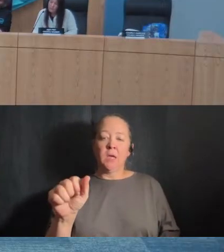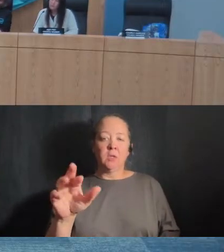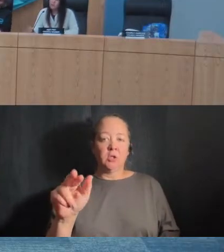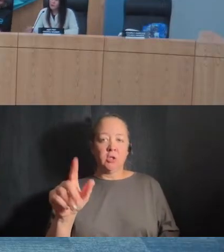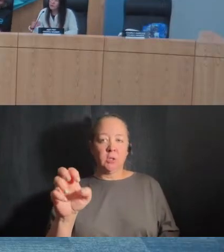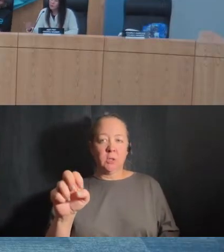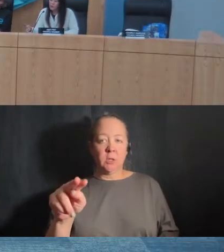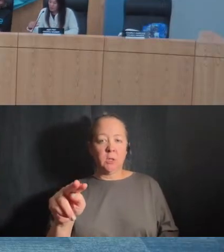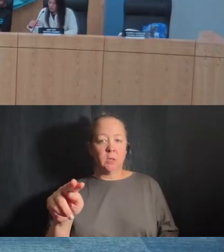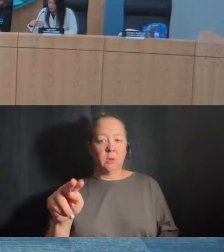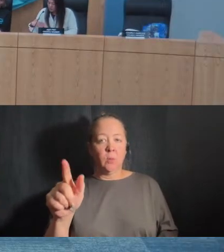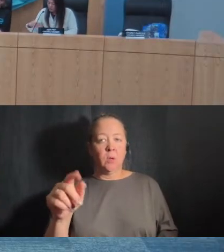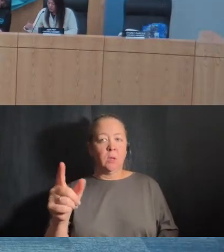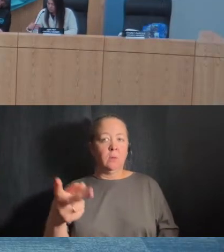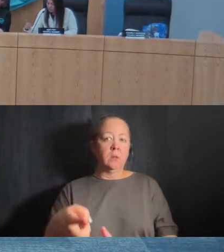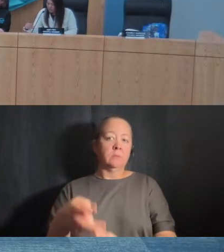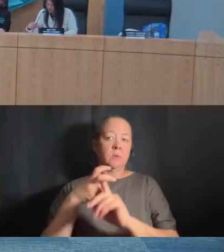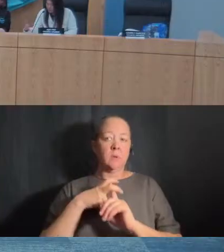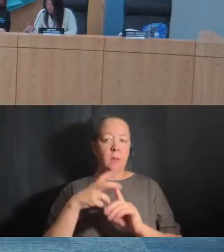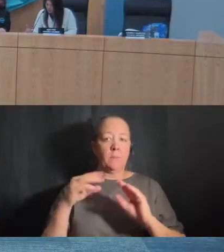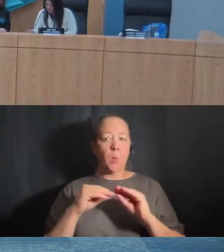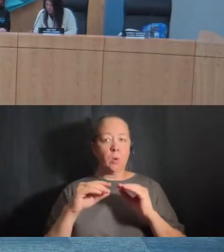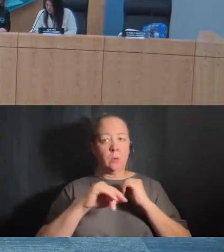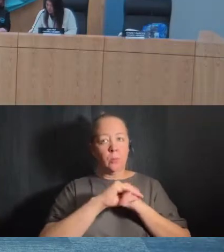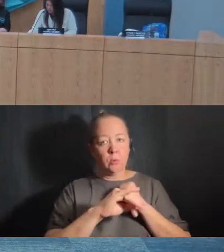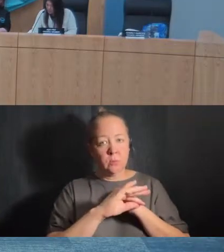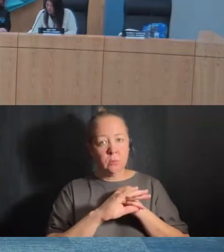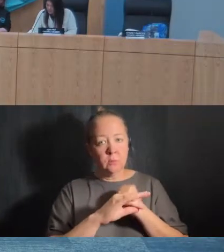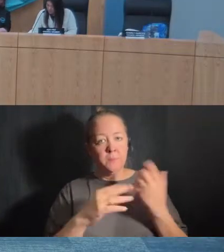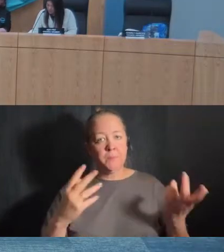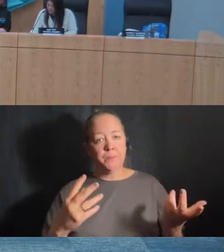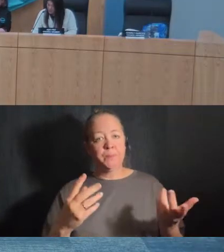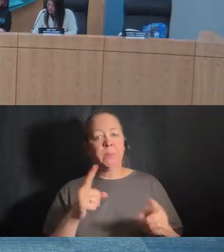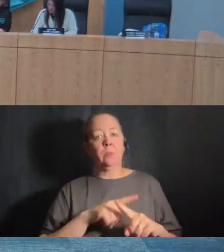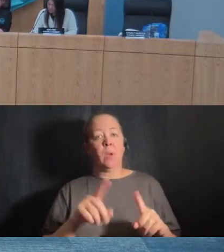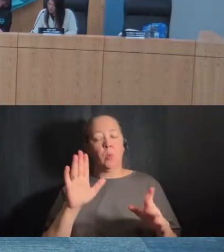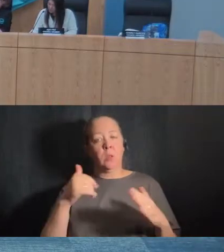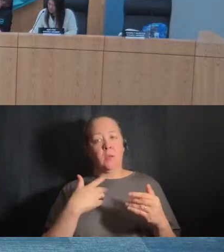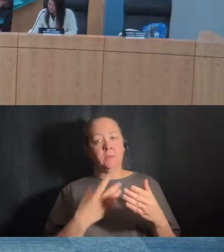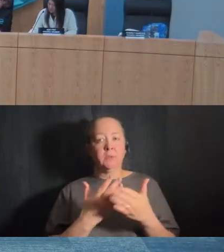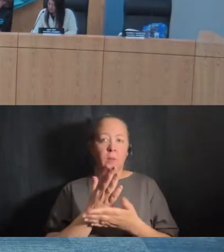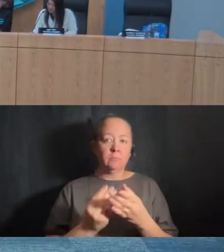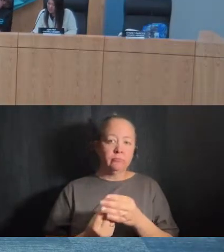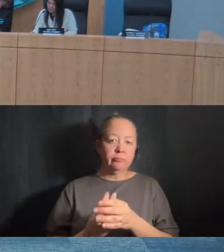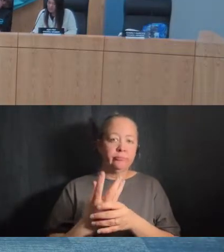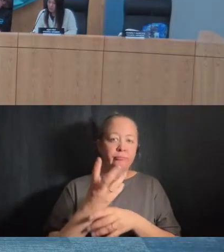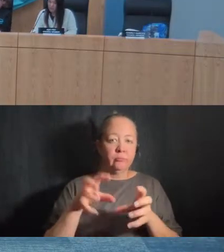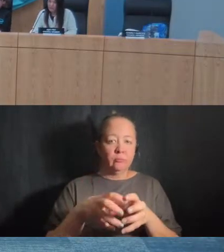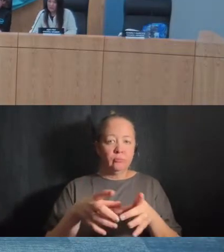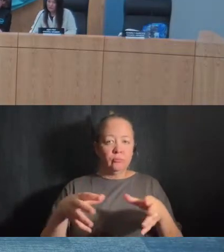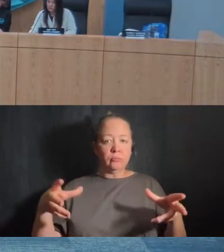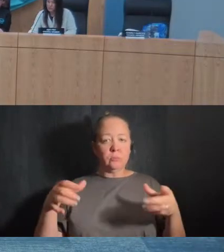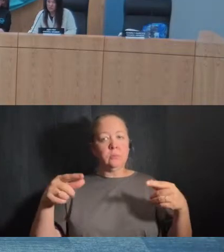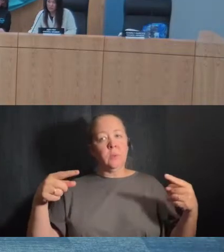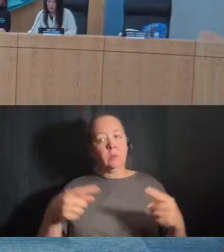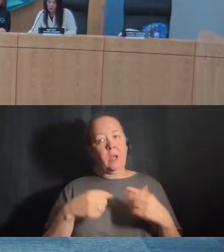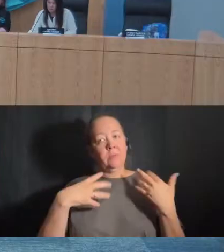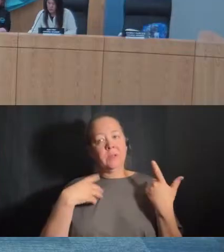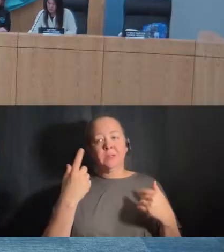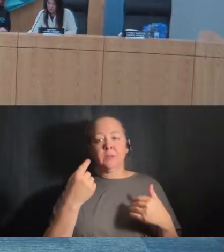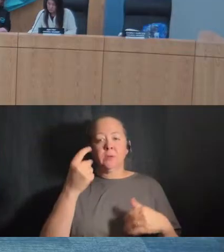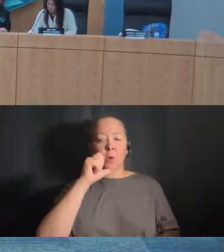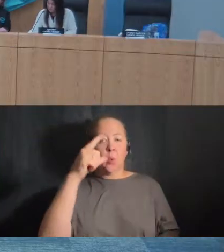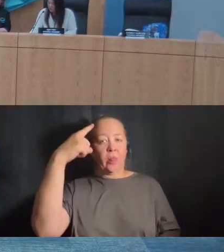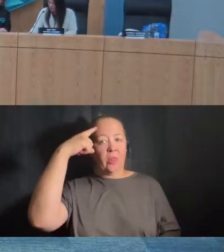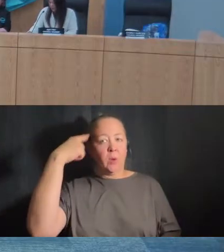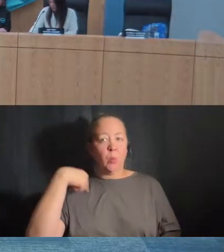point, right? So, but there's going to be some growing pains with that. So I don't think we can say 5 cents this year and that there's nothing next